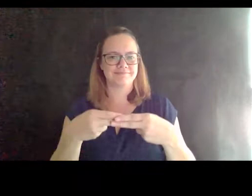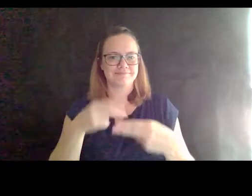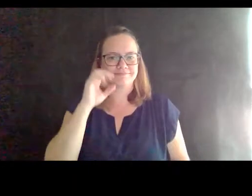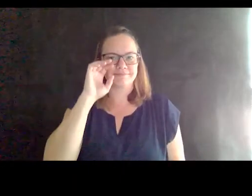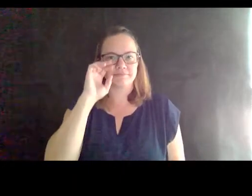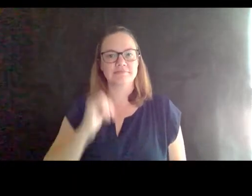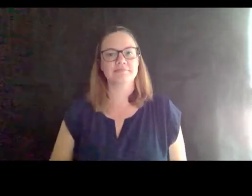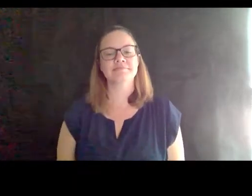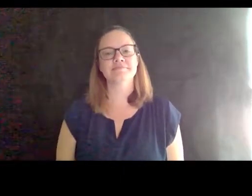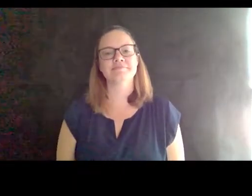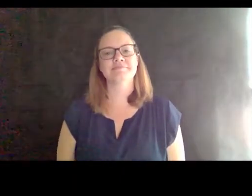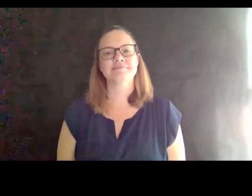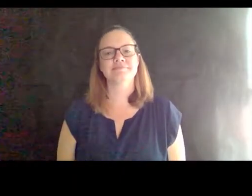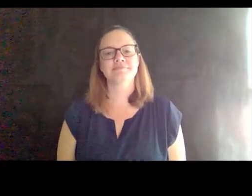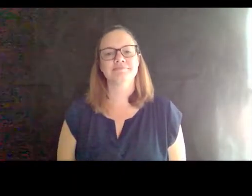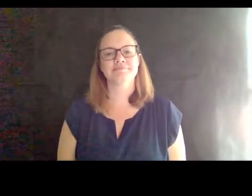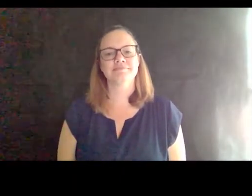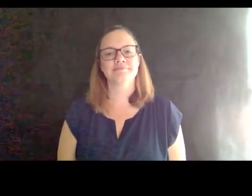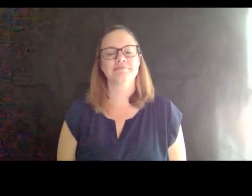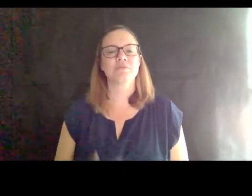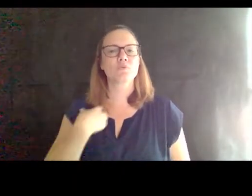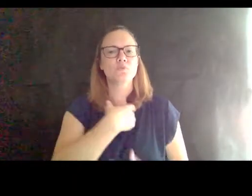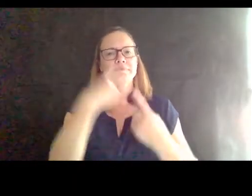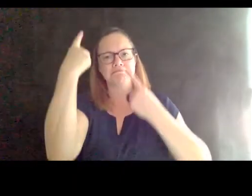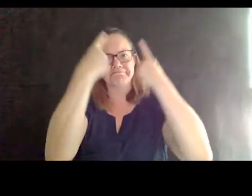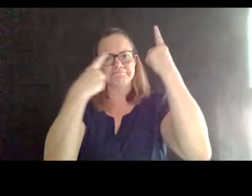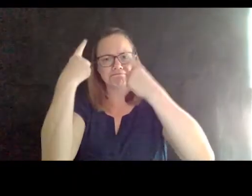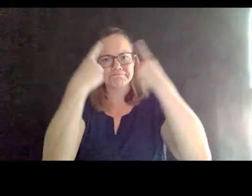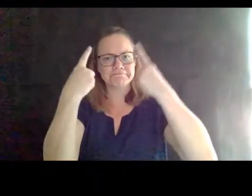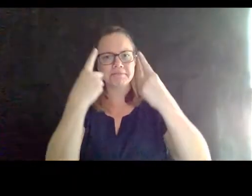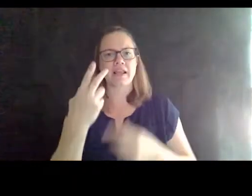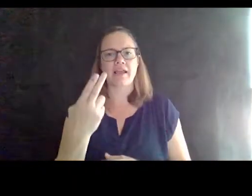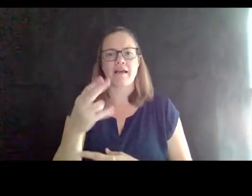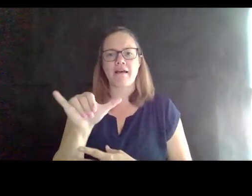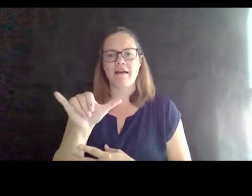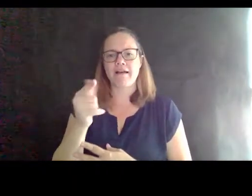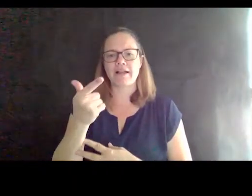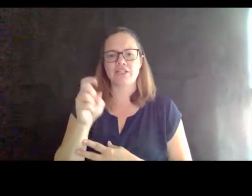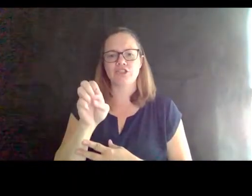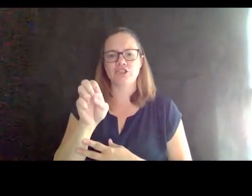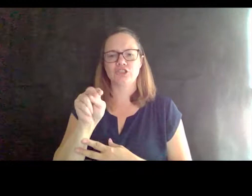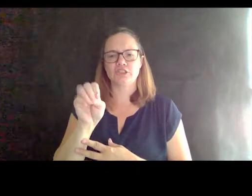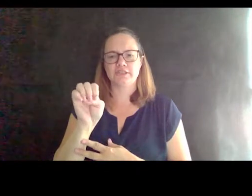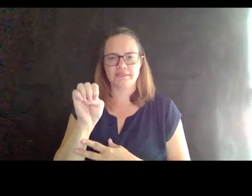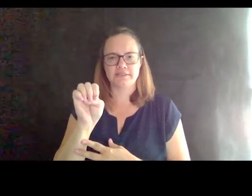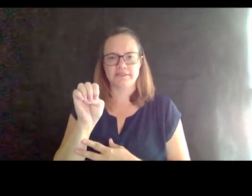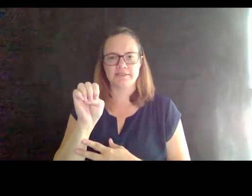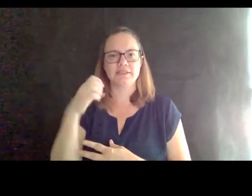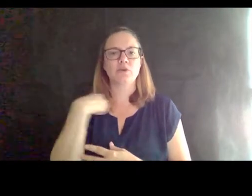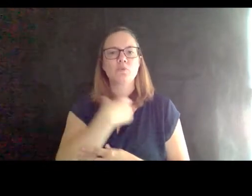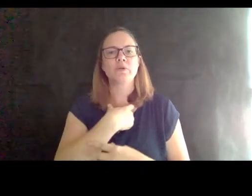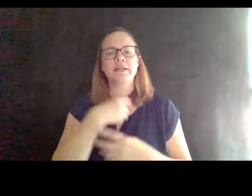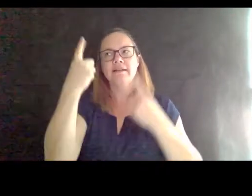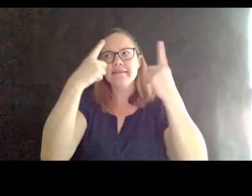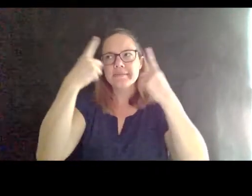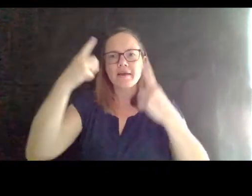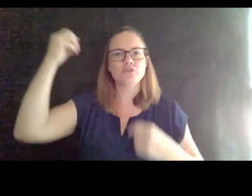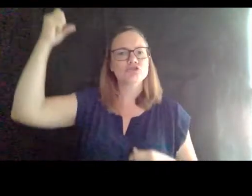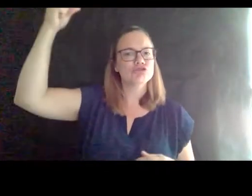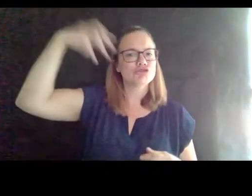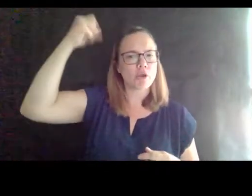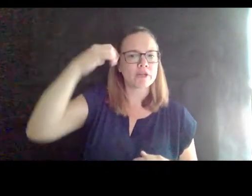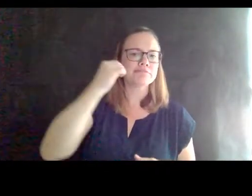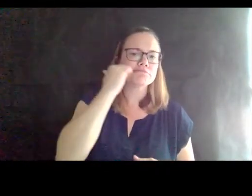slide. So when we think about hygiene, we think about showering